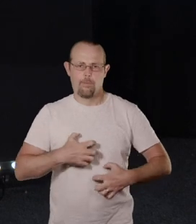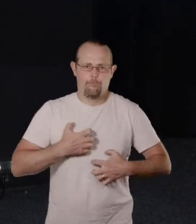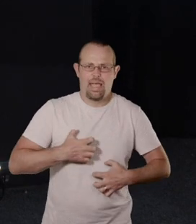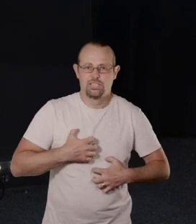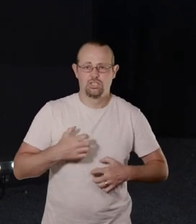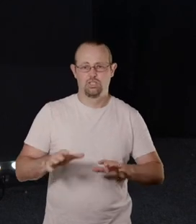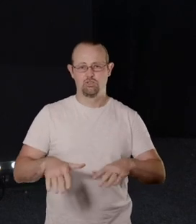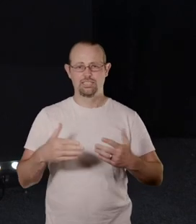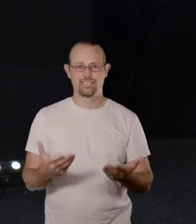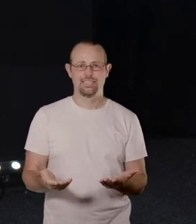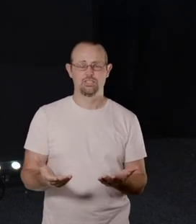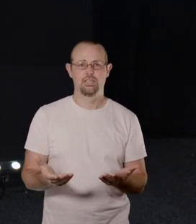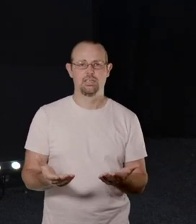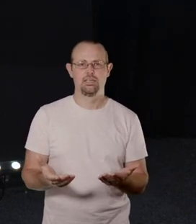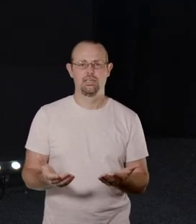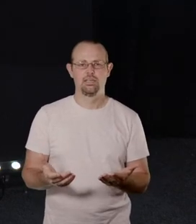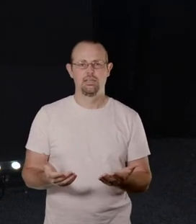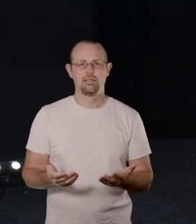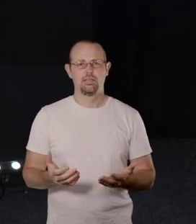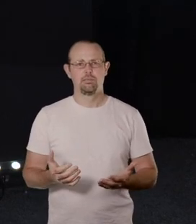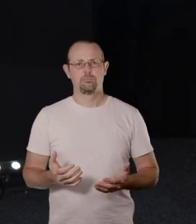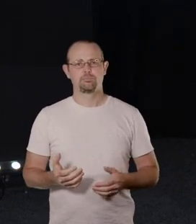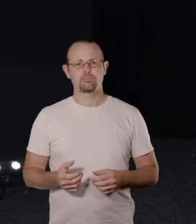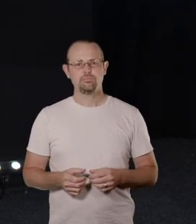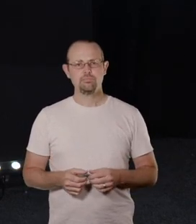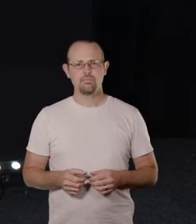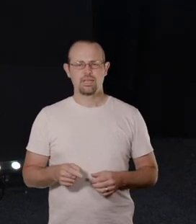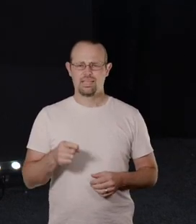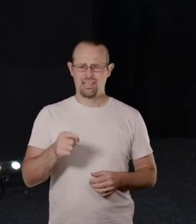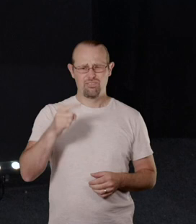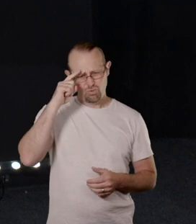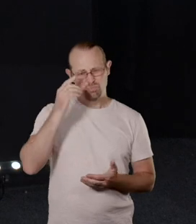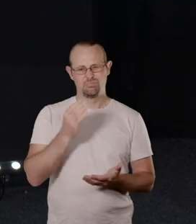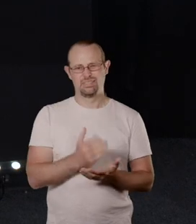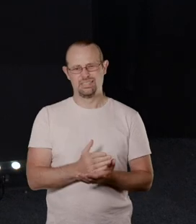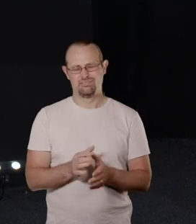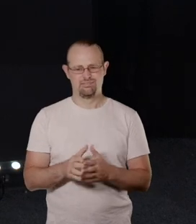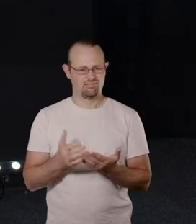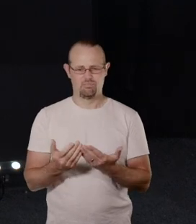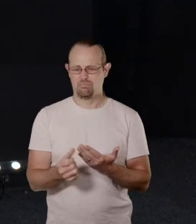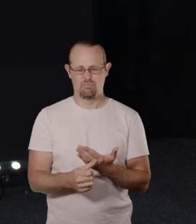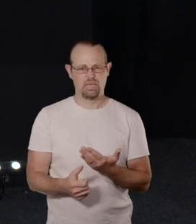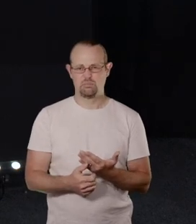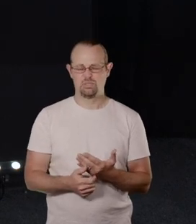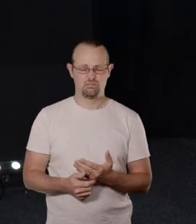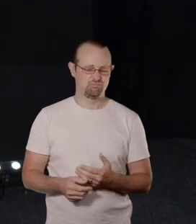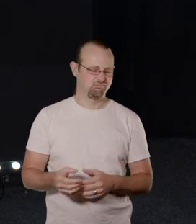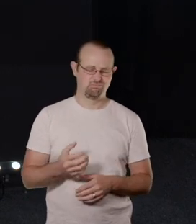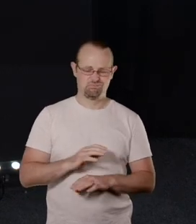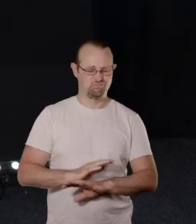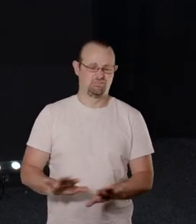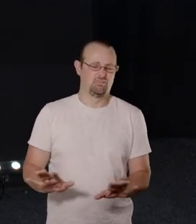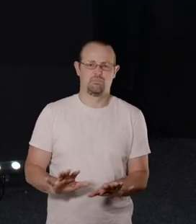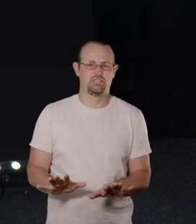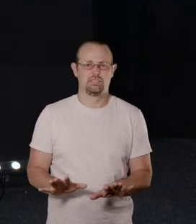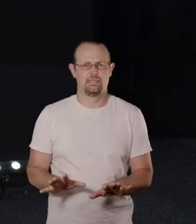because if your vocabulary these days is the Bible's running out of help or it's running dry, something's wrong. I want